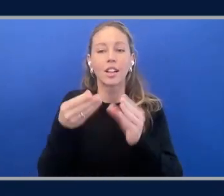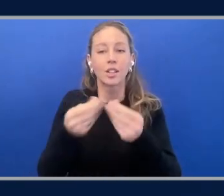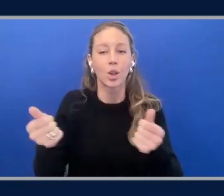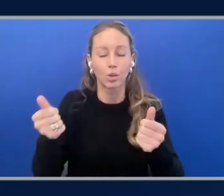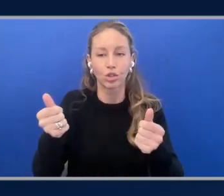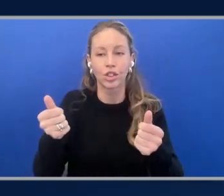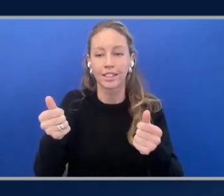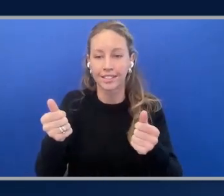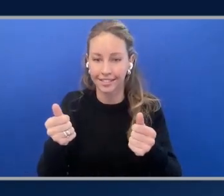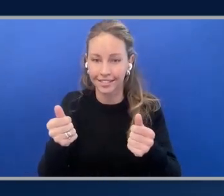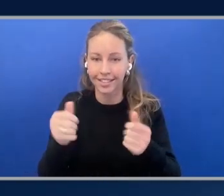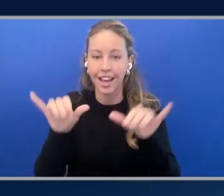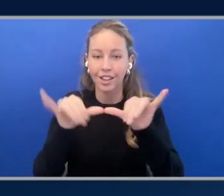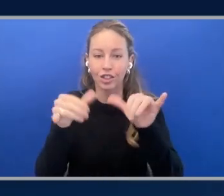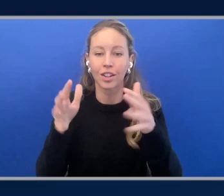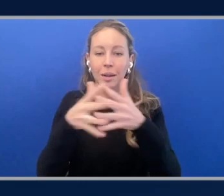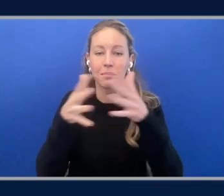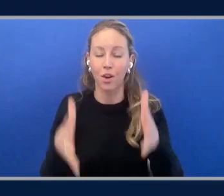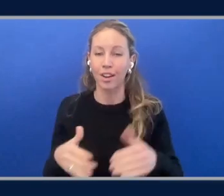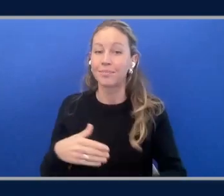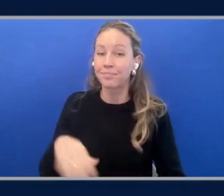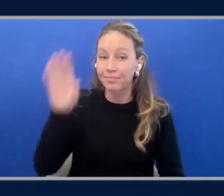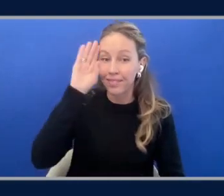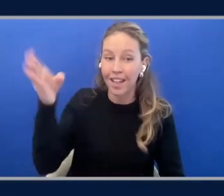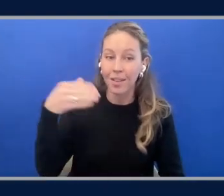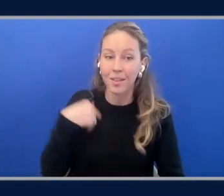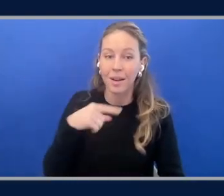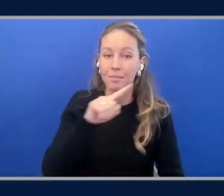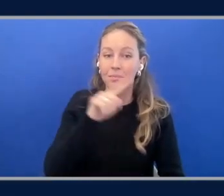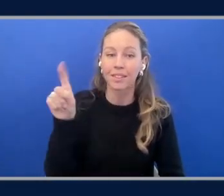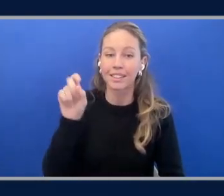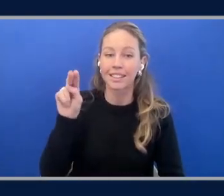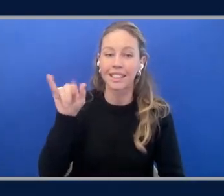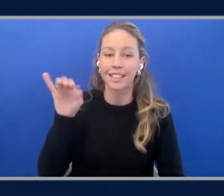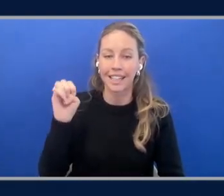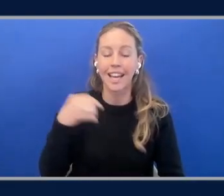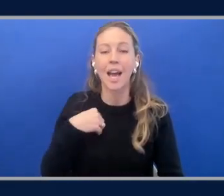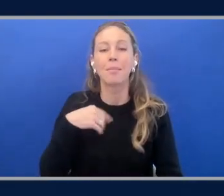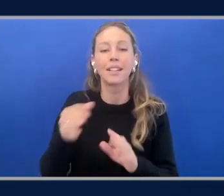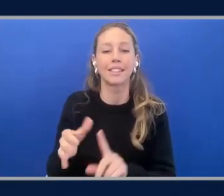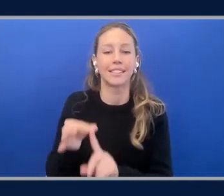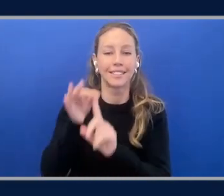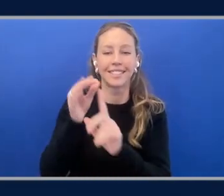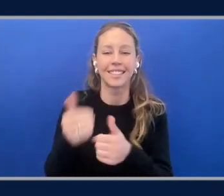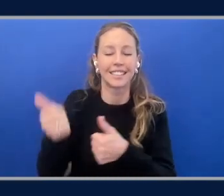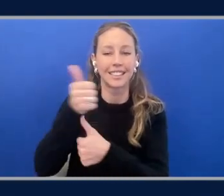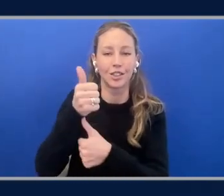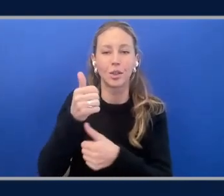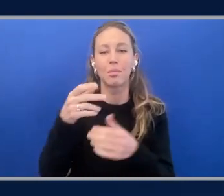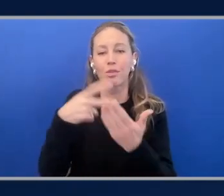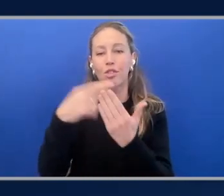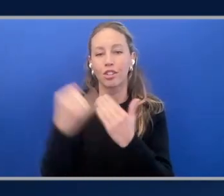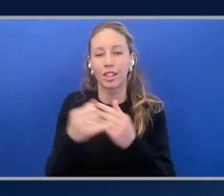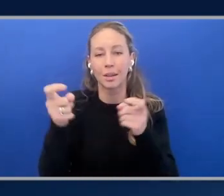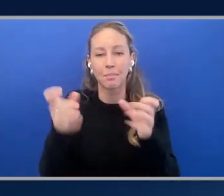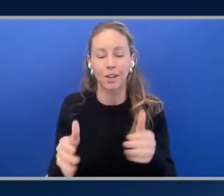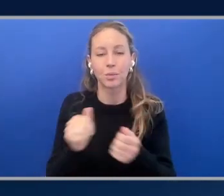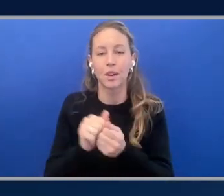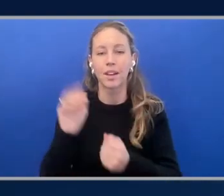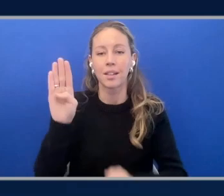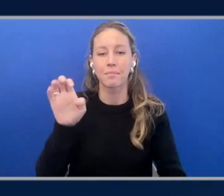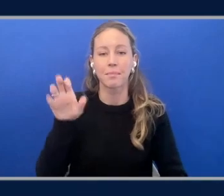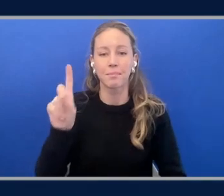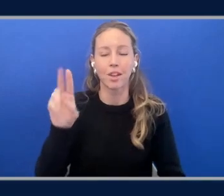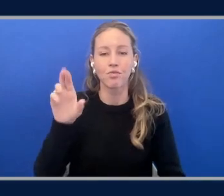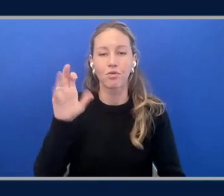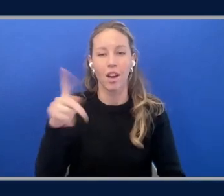Oh. Hey everyone, I'm Zenny, and I'm a senior product manager with Bedrock, and I focus on a lot of the third-party models. Yeah.